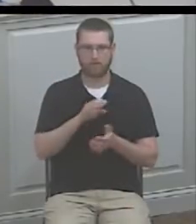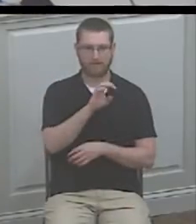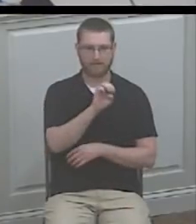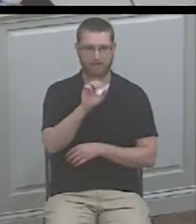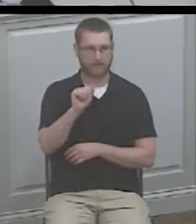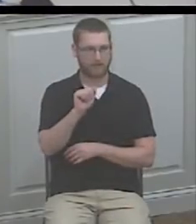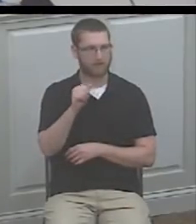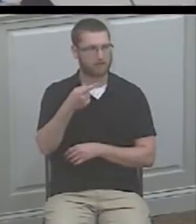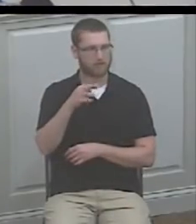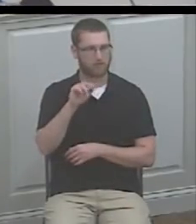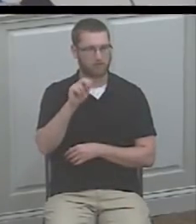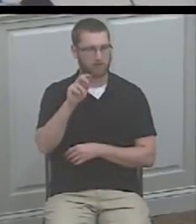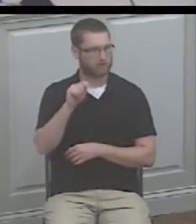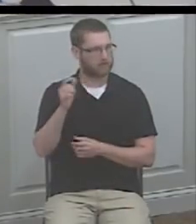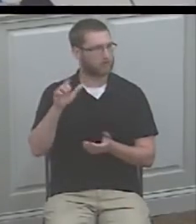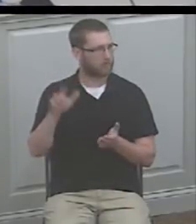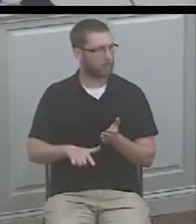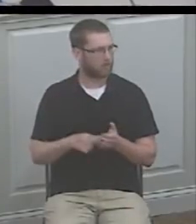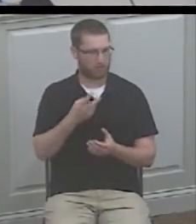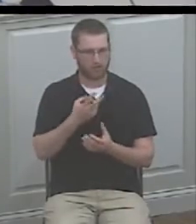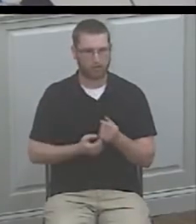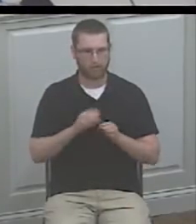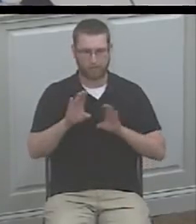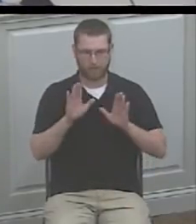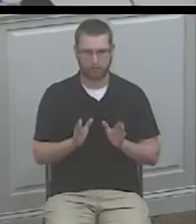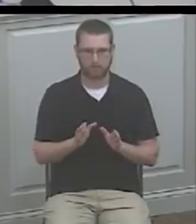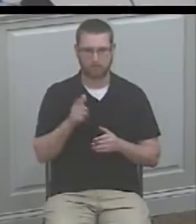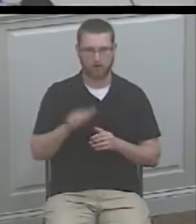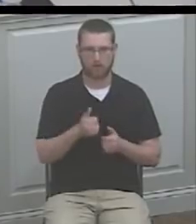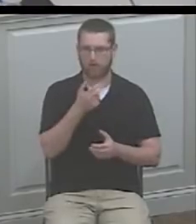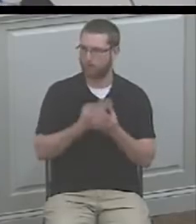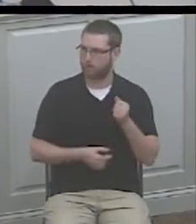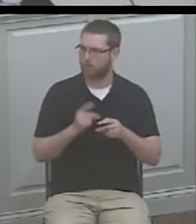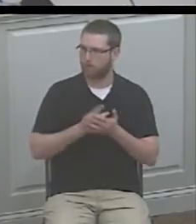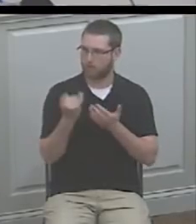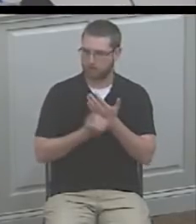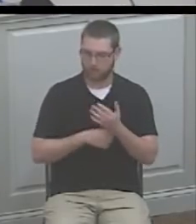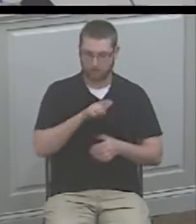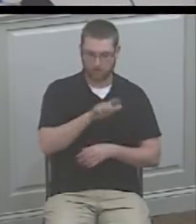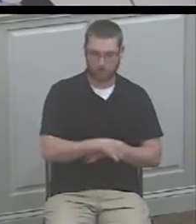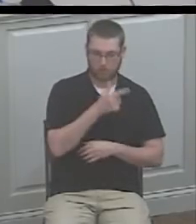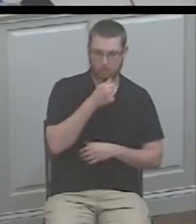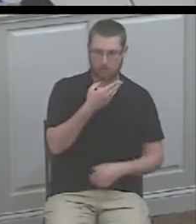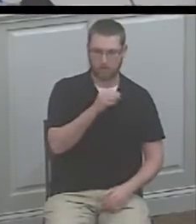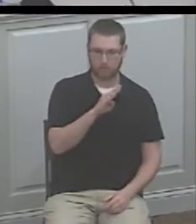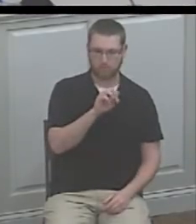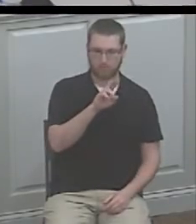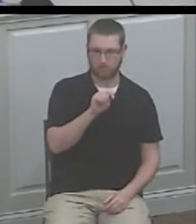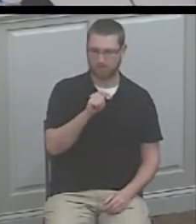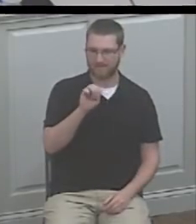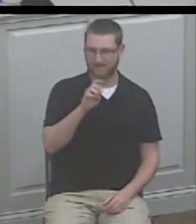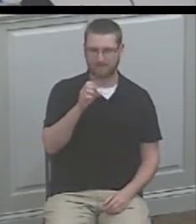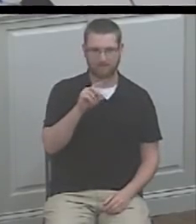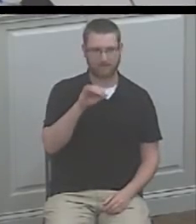That project was low. The same bidder was low on each project. The low bidder there was Hubert Excavating, who we have had a